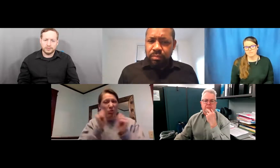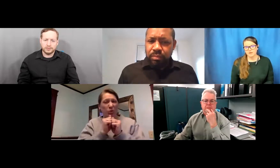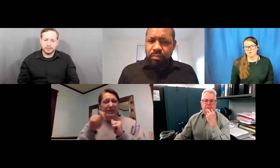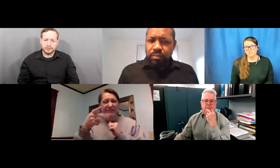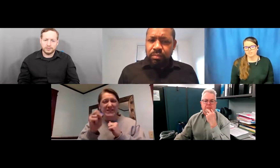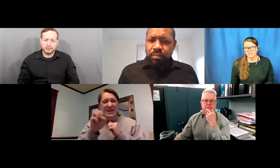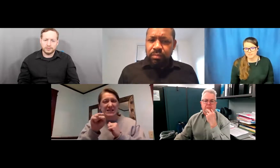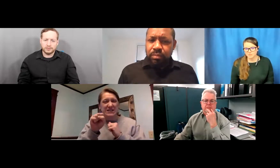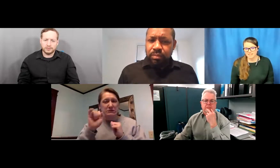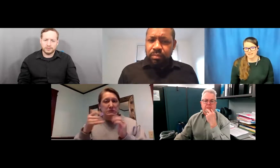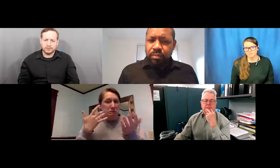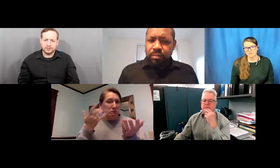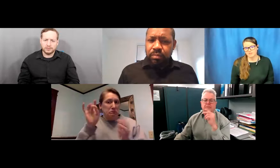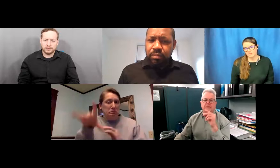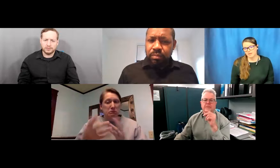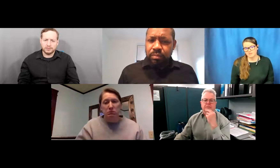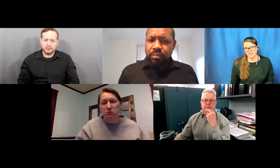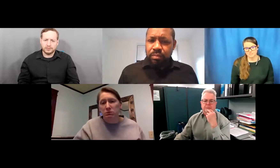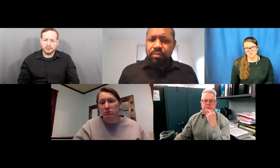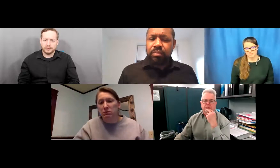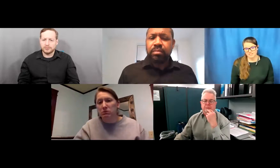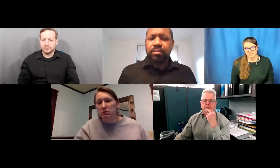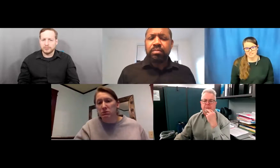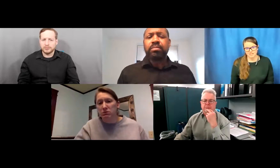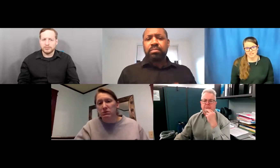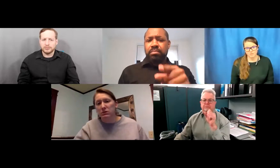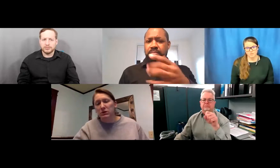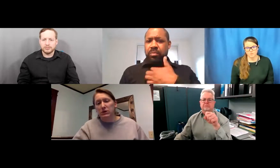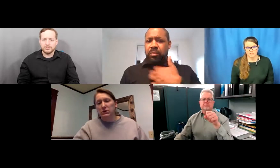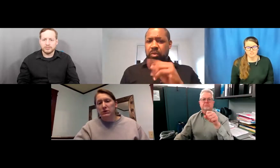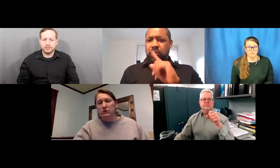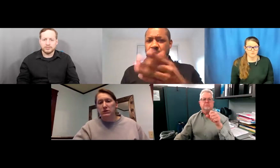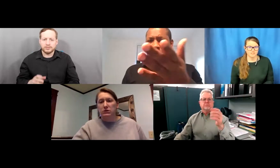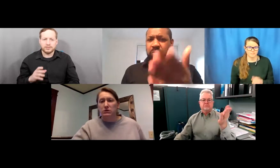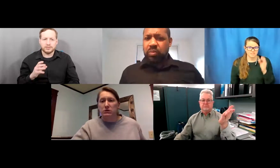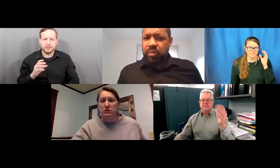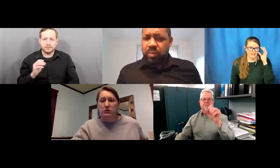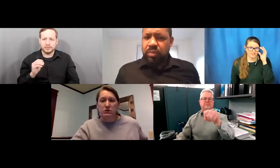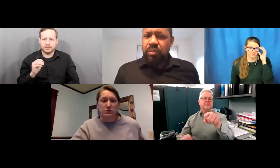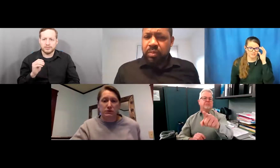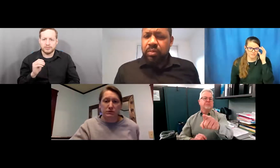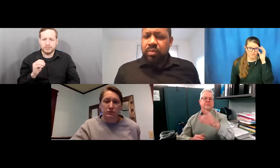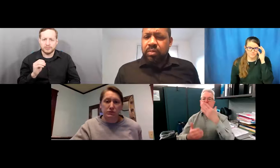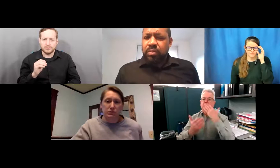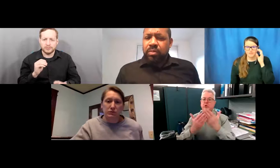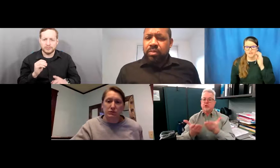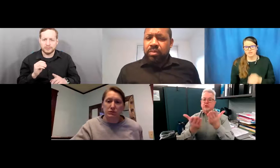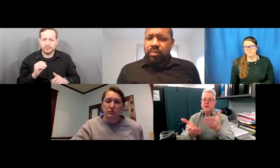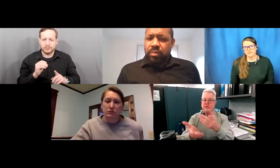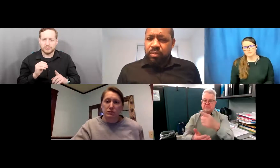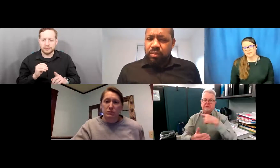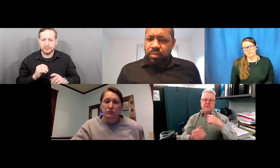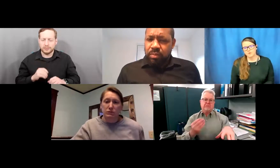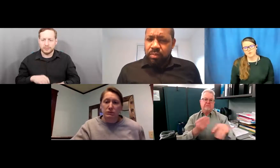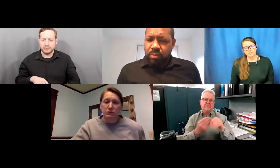That, I don't know if they're flexible with that. They might be flexible with the phases, and they would be willing to adapt to that.